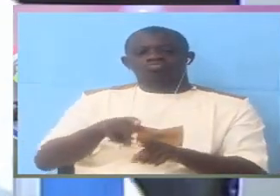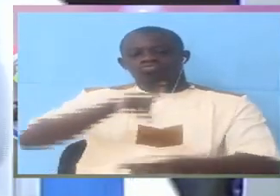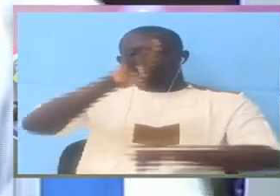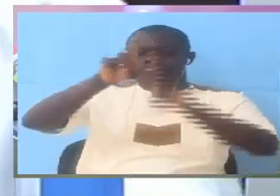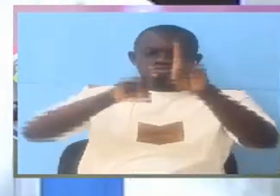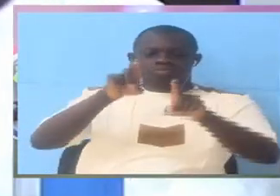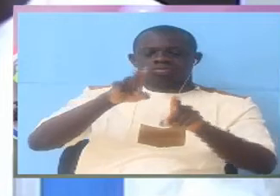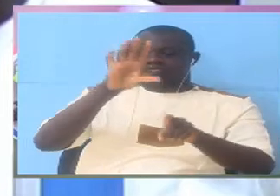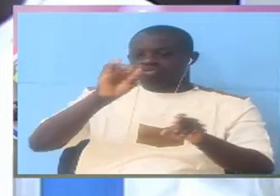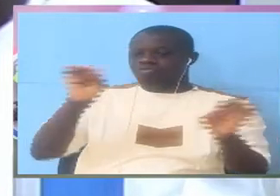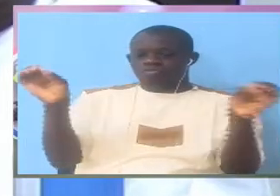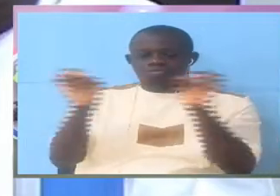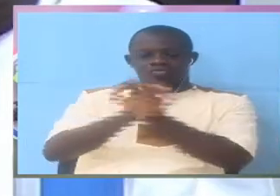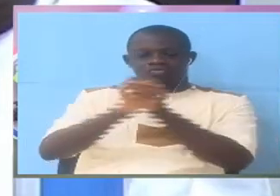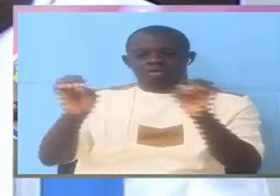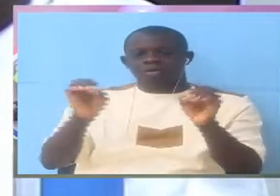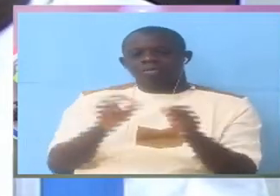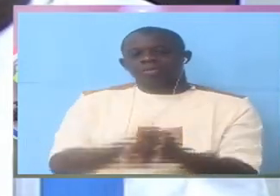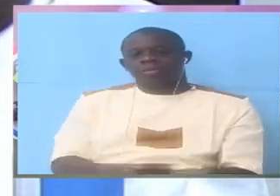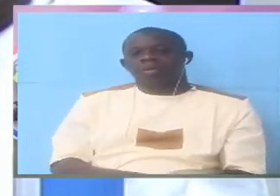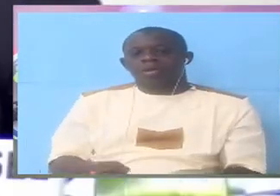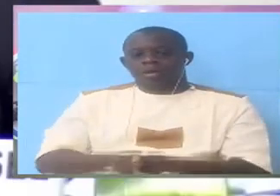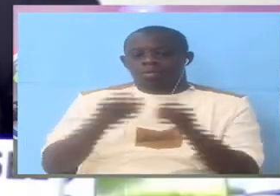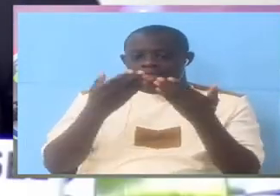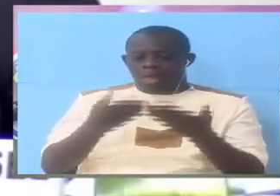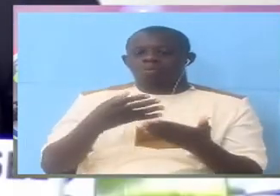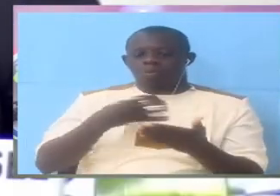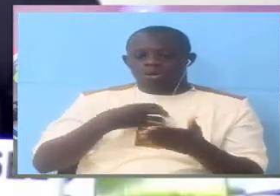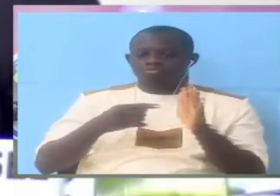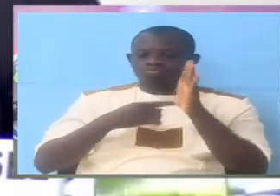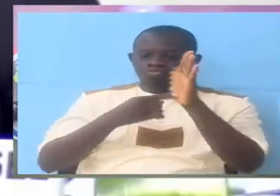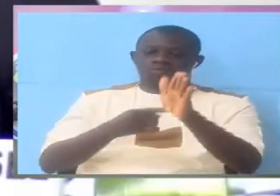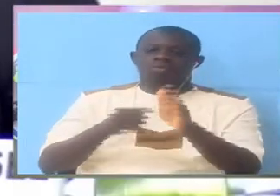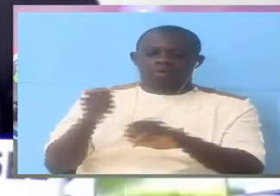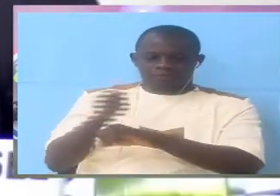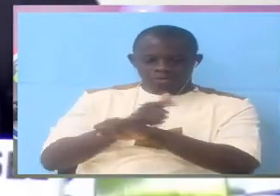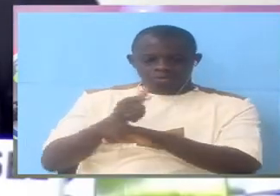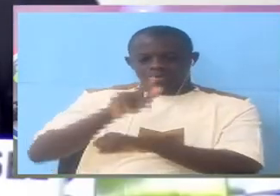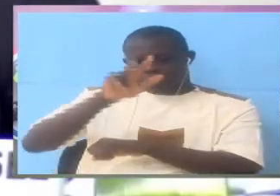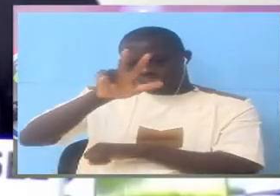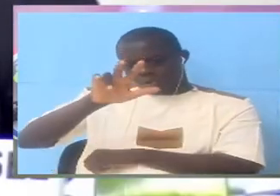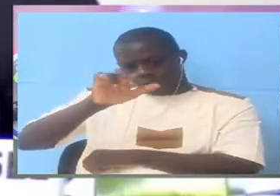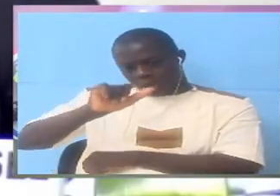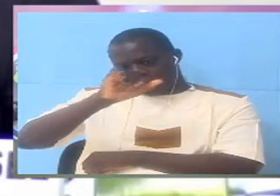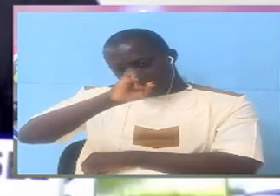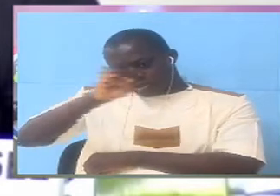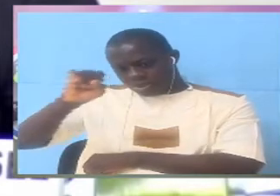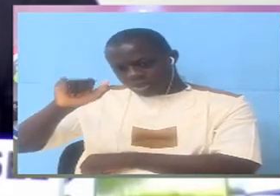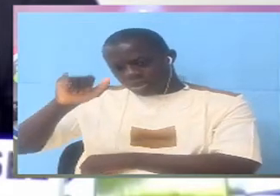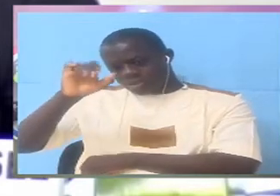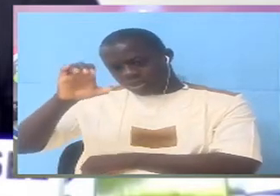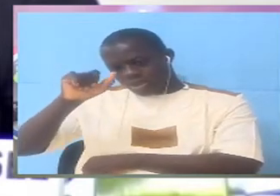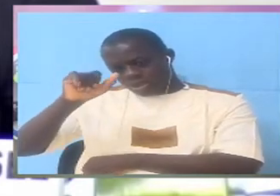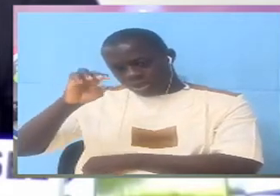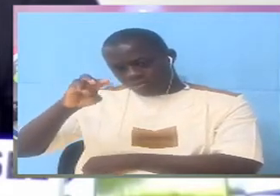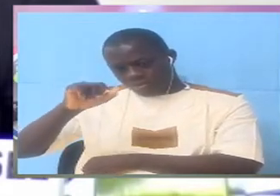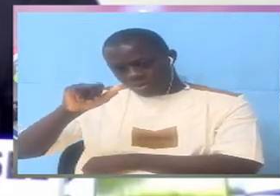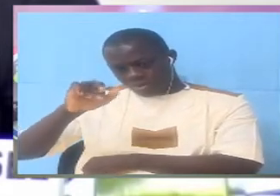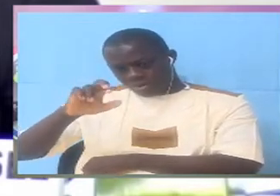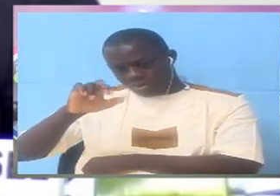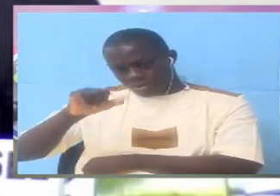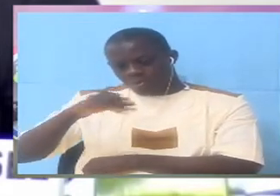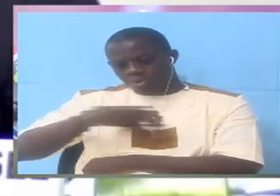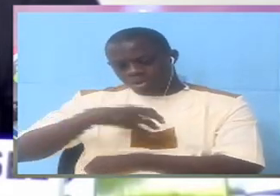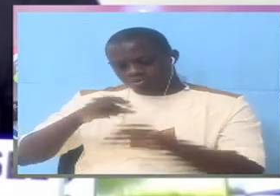in. Can we play the video of Wasa Camera, please? Wasa Camera video nga play ba